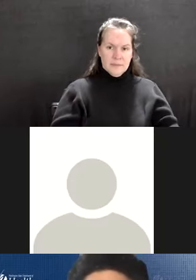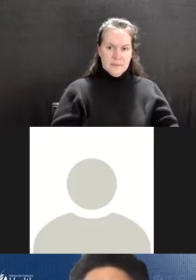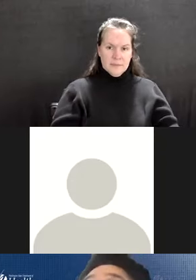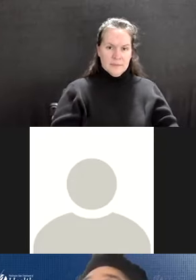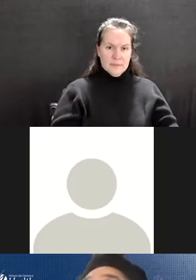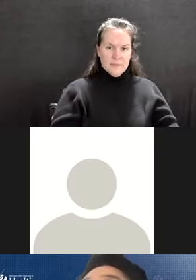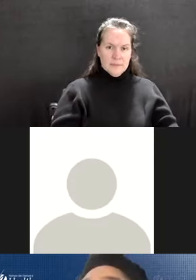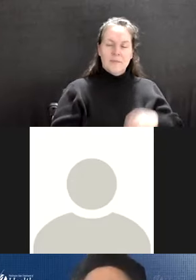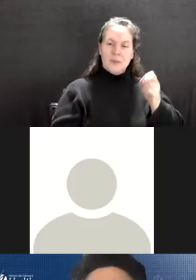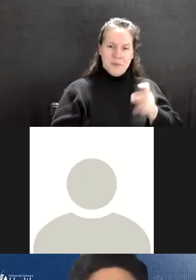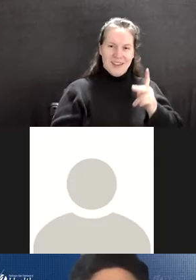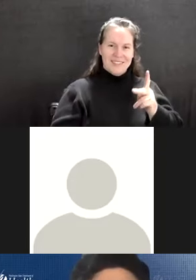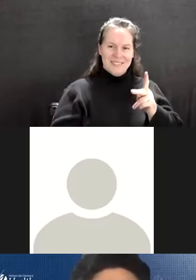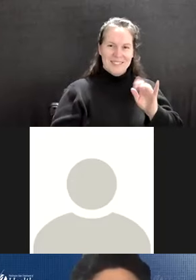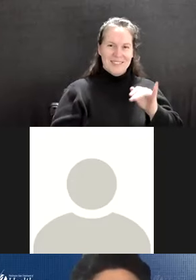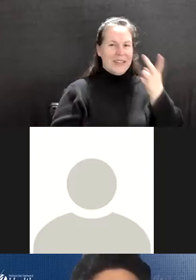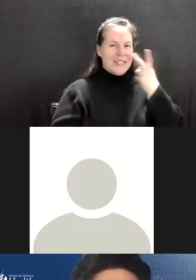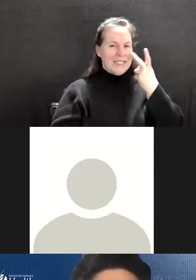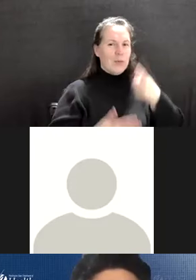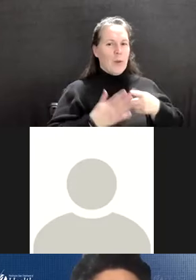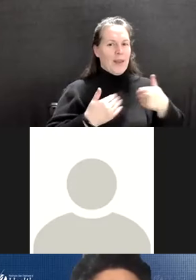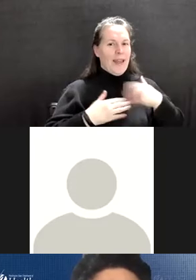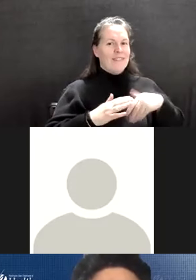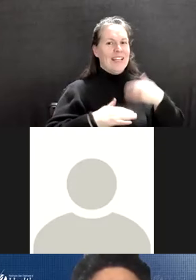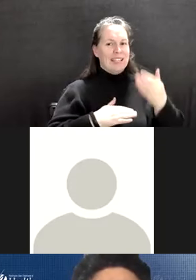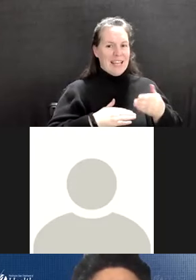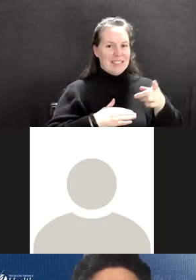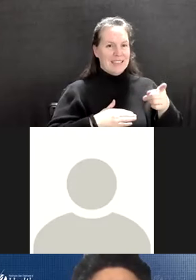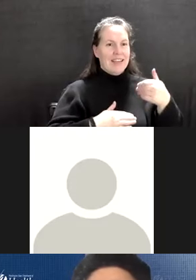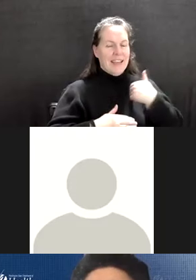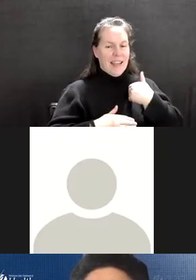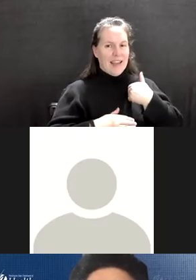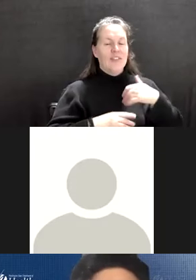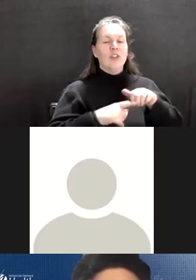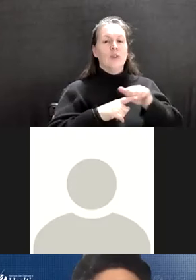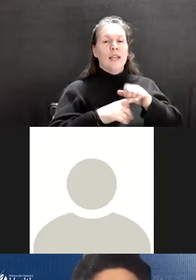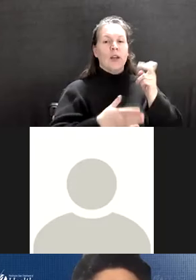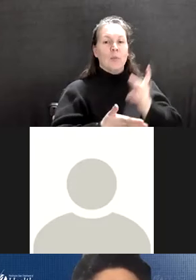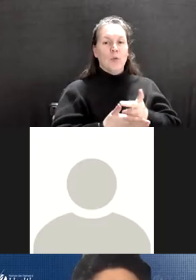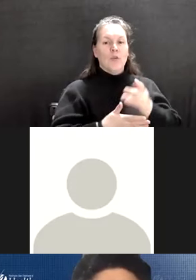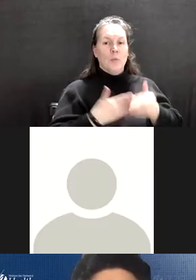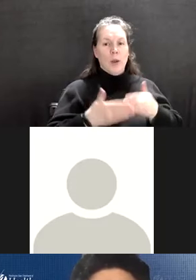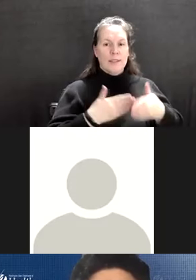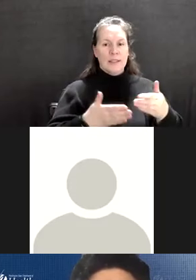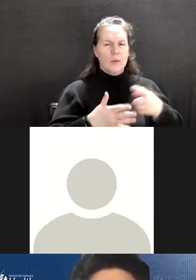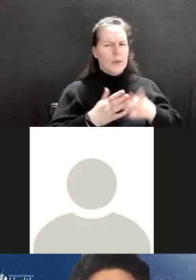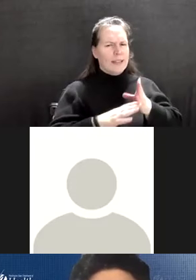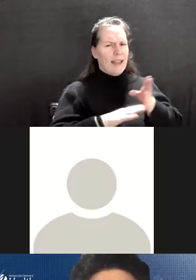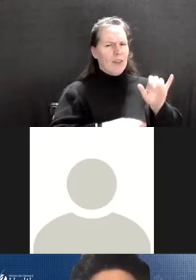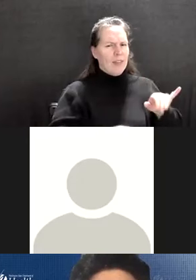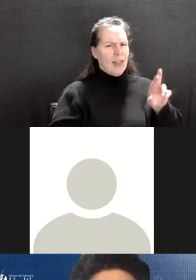All right. Let's see what we have next. So we have the training approval process. And what's after that,